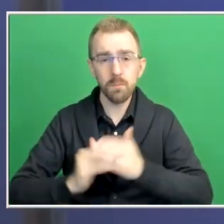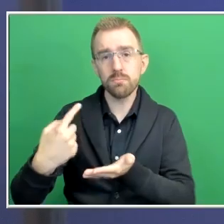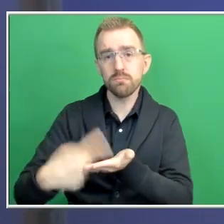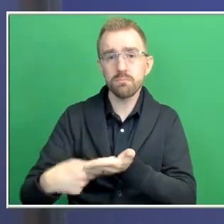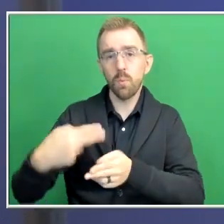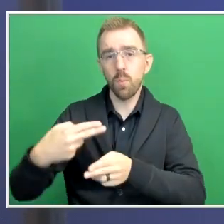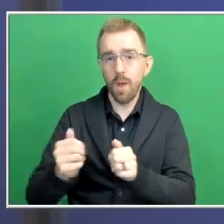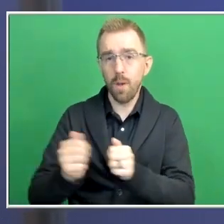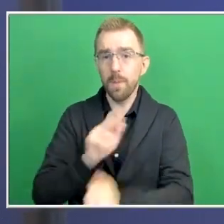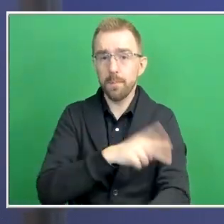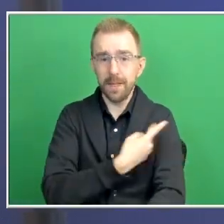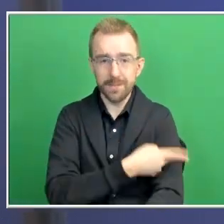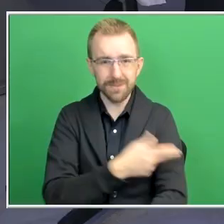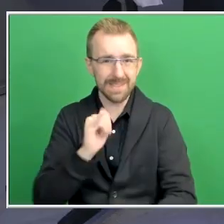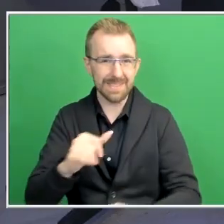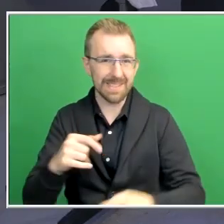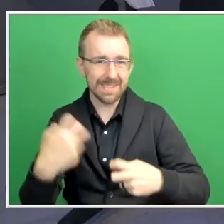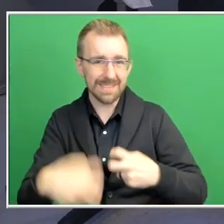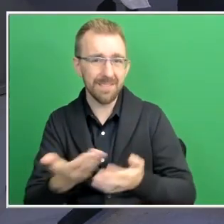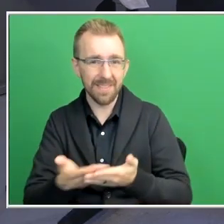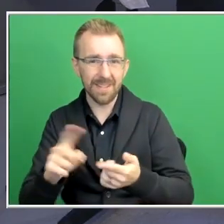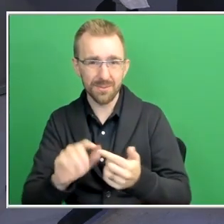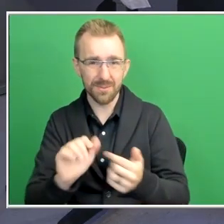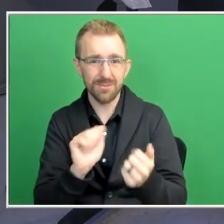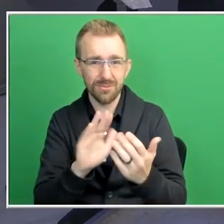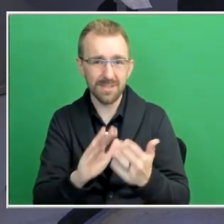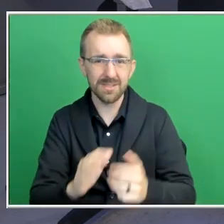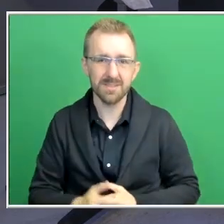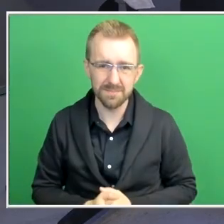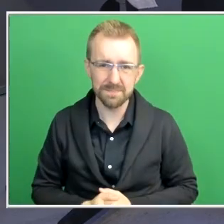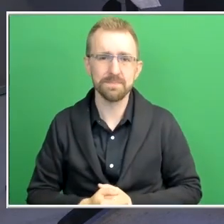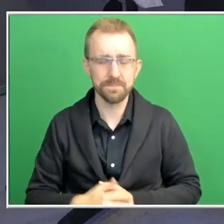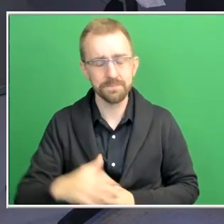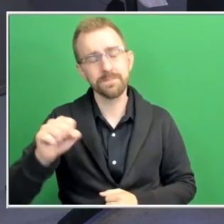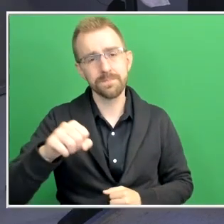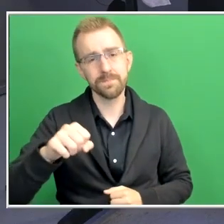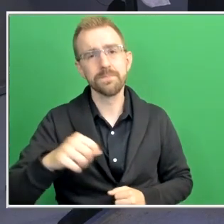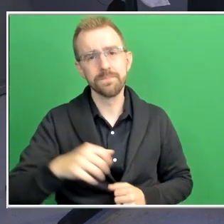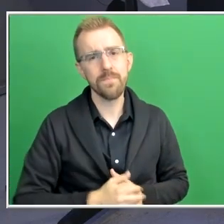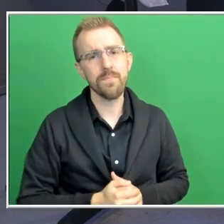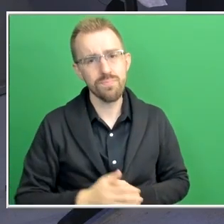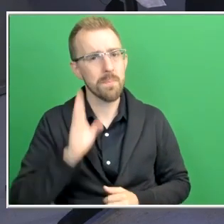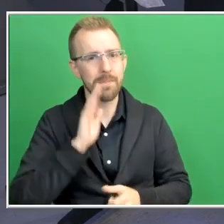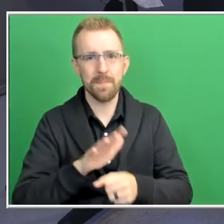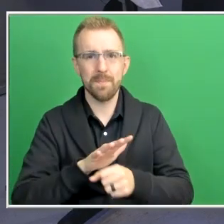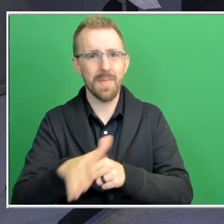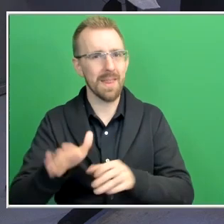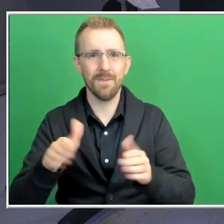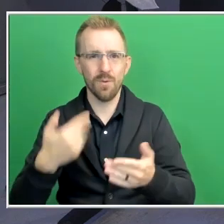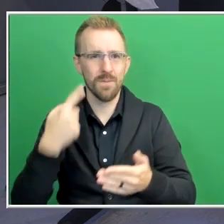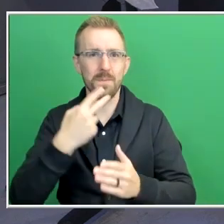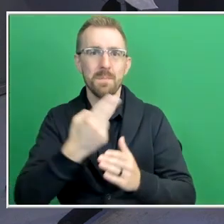has been a difficult thing in the past. Yeah, medically. And my guess is that there's going to be plenty of room for both,